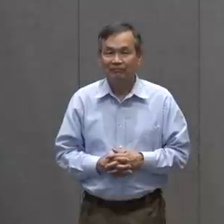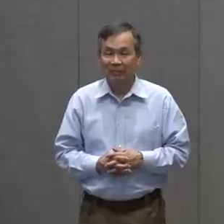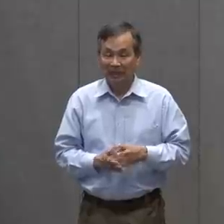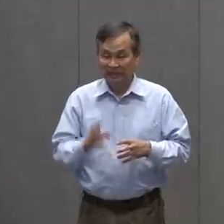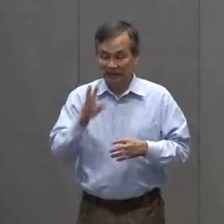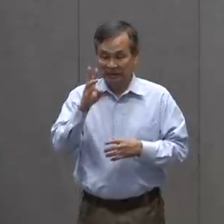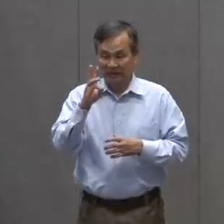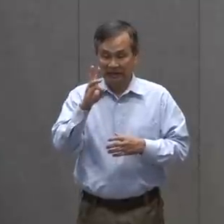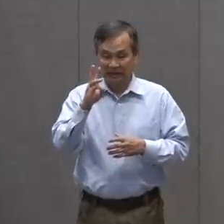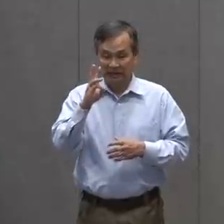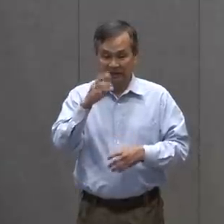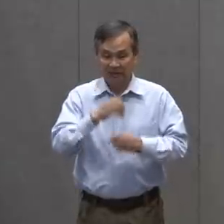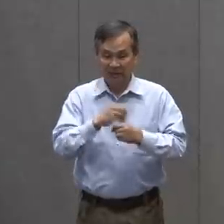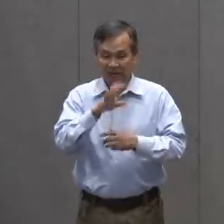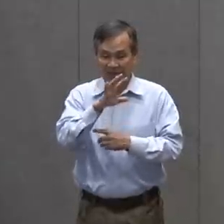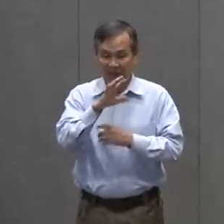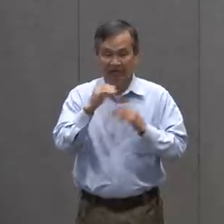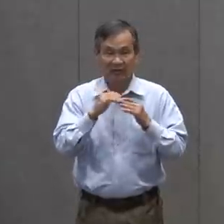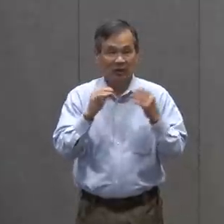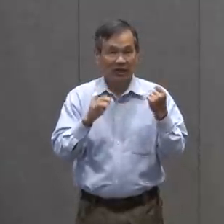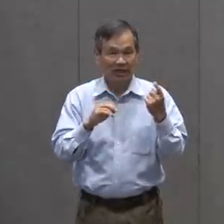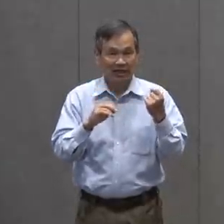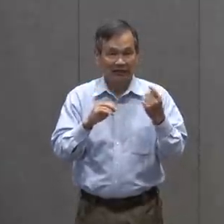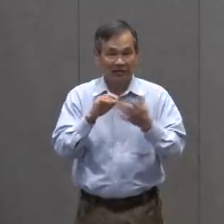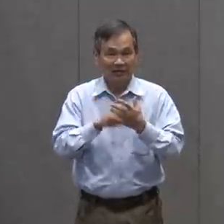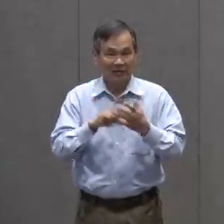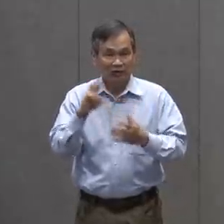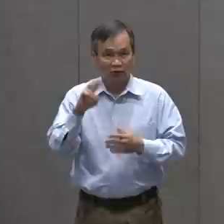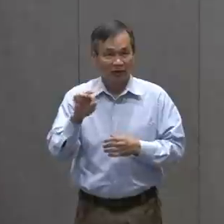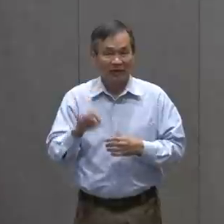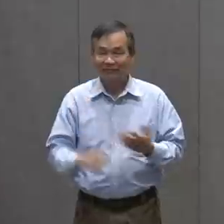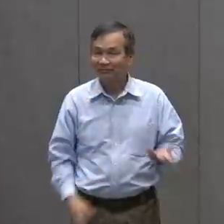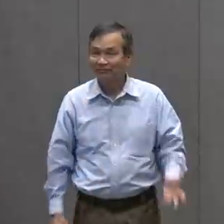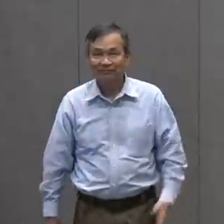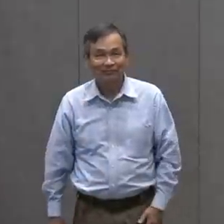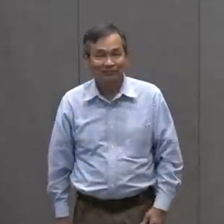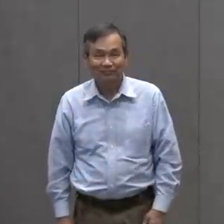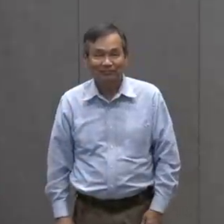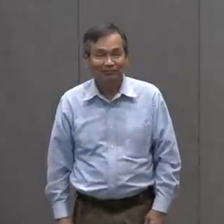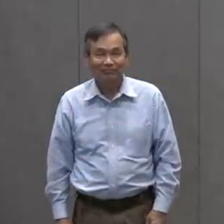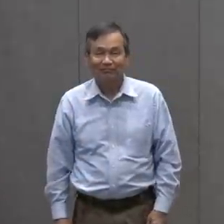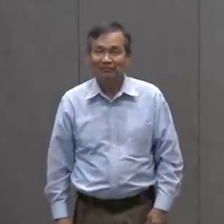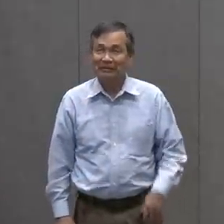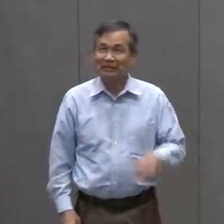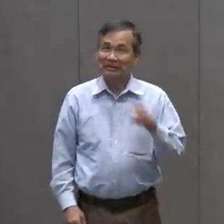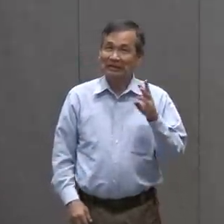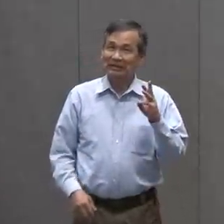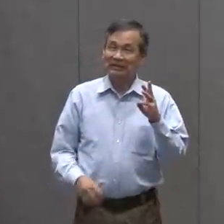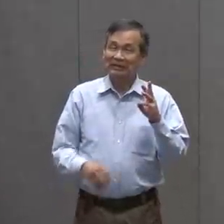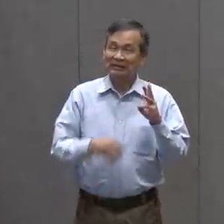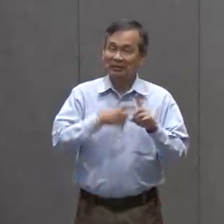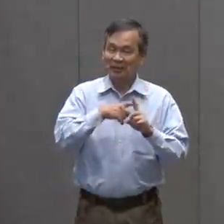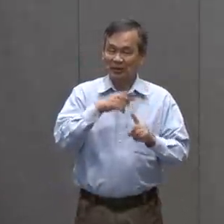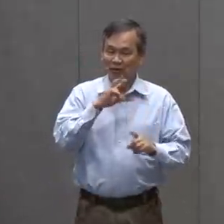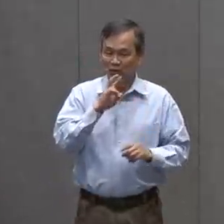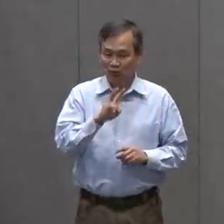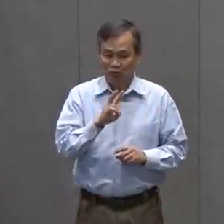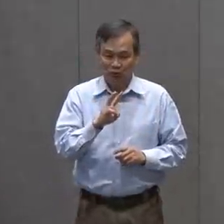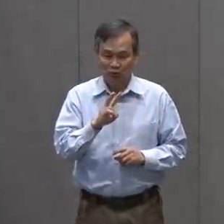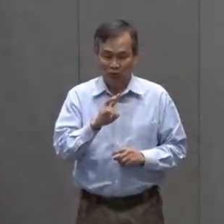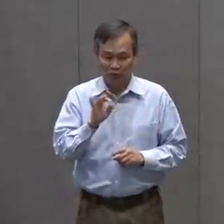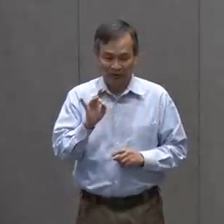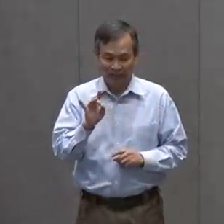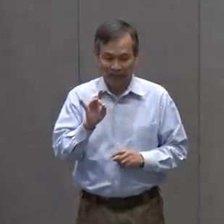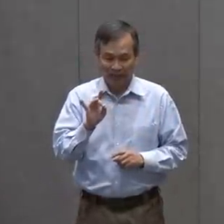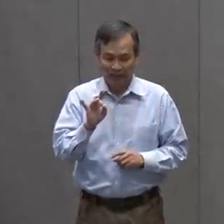6 plus 5 is 11. Minus 2 is 9. That won't work. 6 plus 2 is